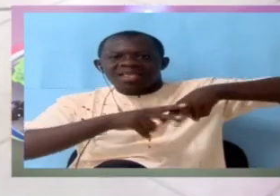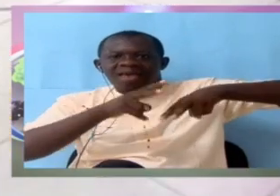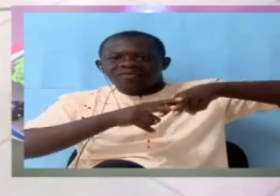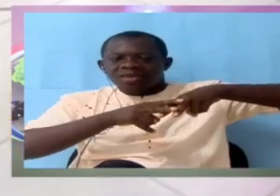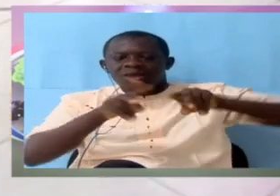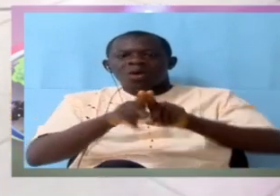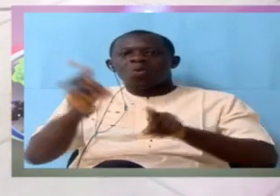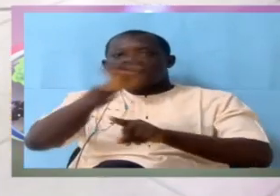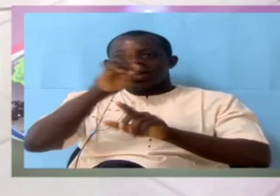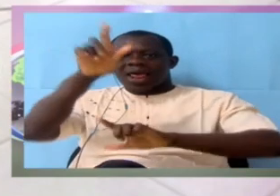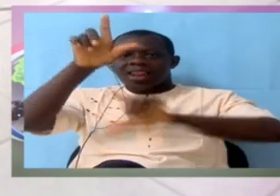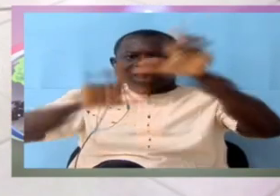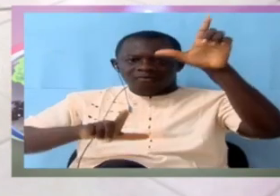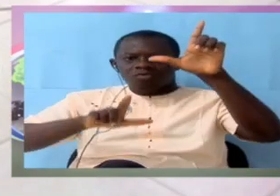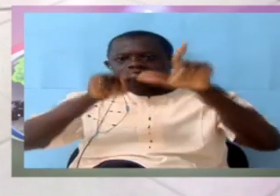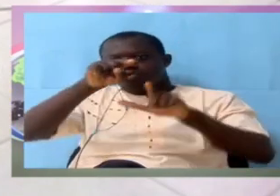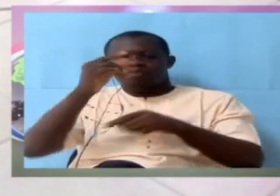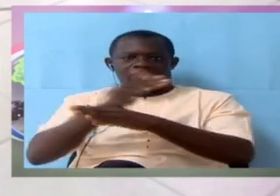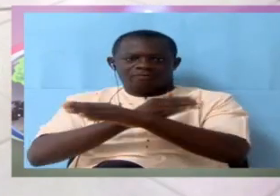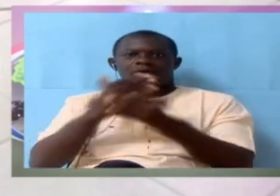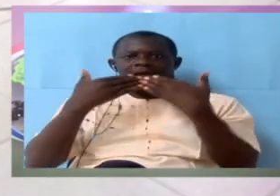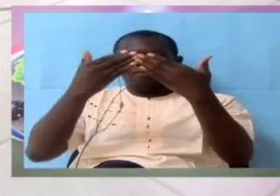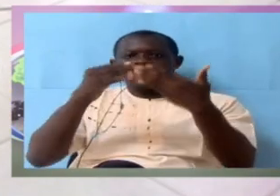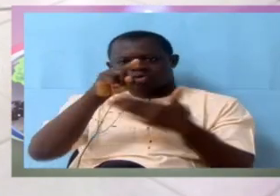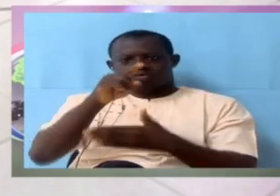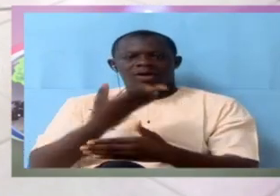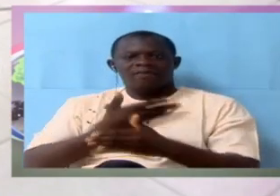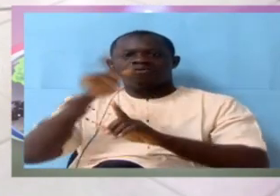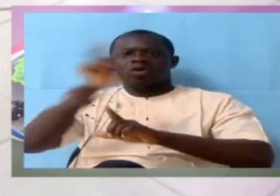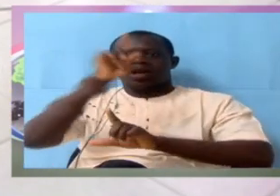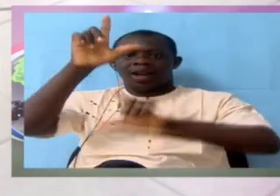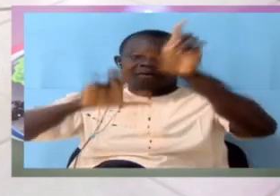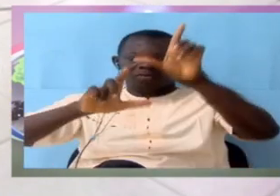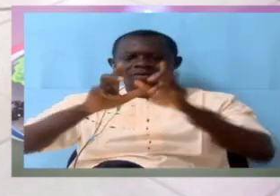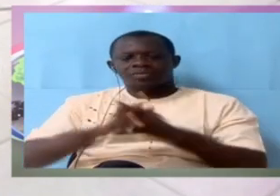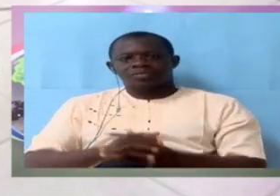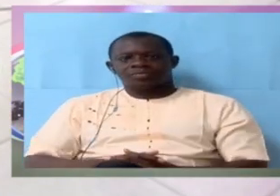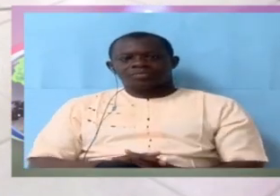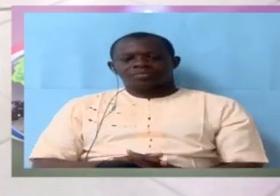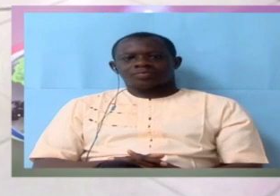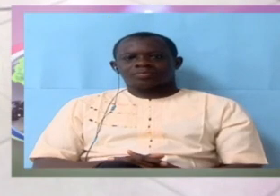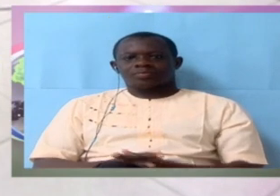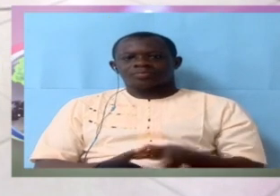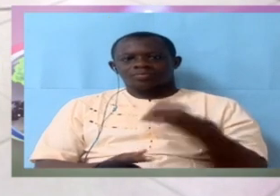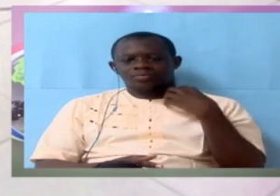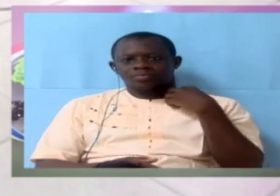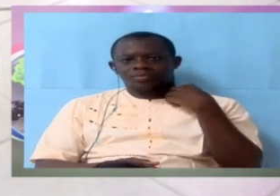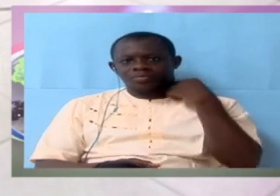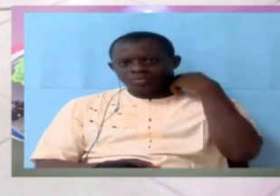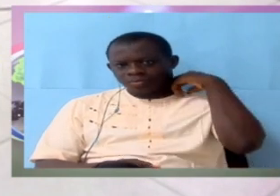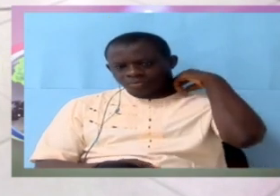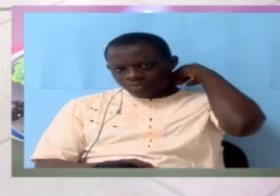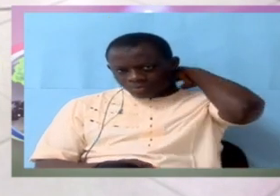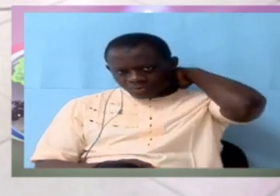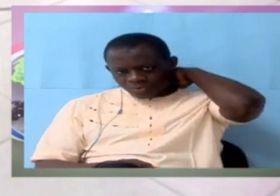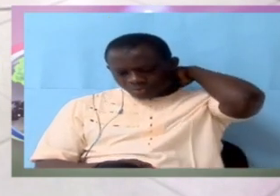foisa fono commission wado men ye kotobo ko nying HIV/AIDS kurang abela le. Iko foya fo ne mum sifa jumala bela.